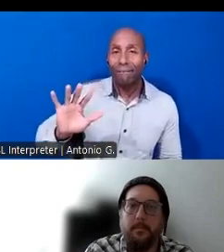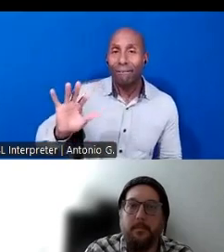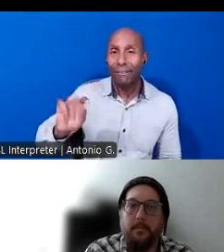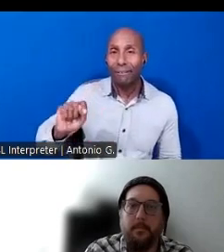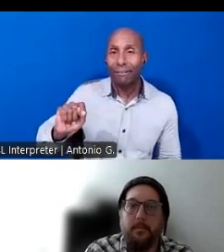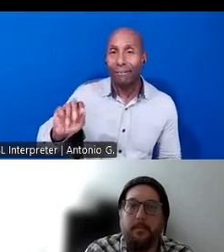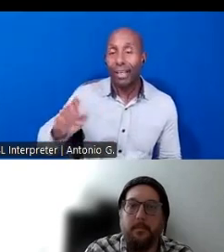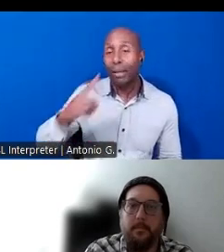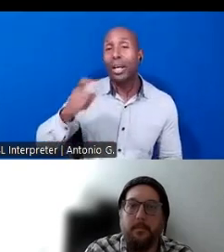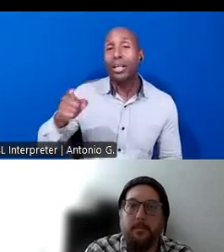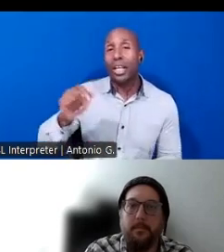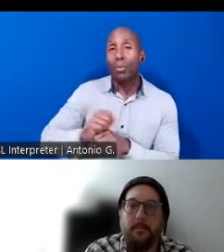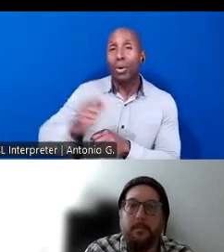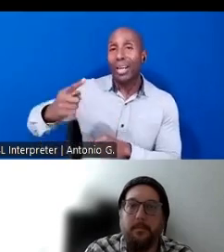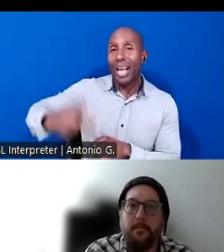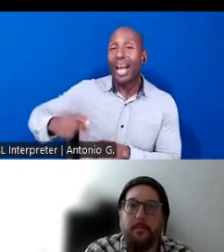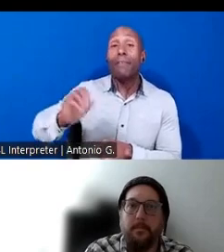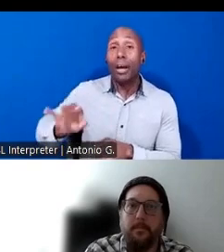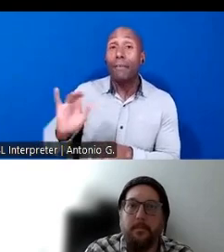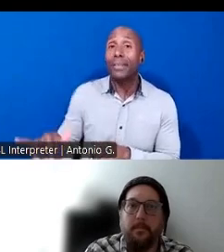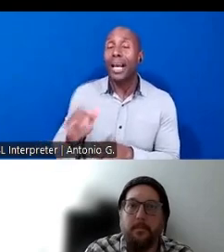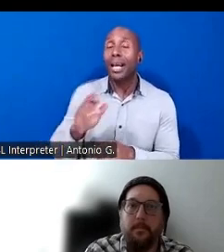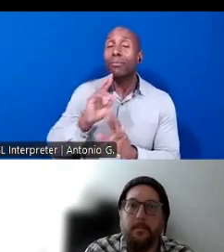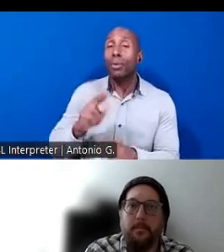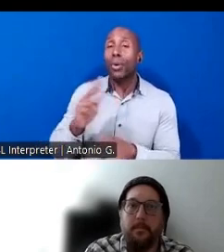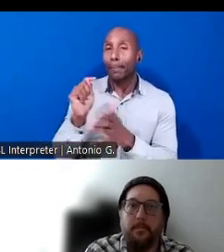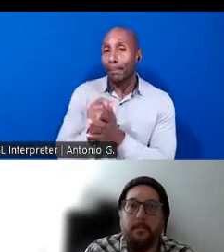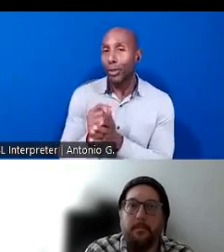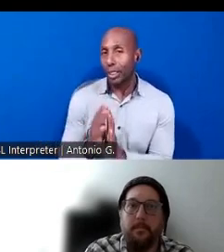worked half of the reporting period.